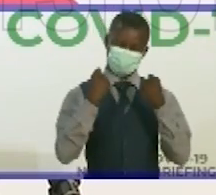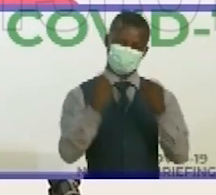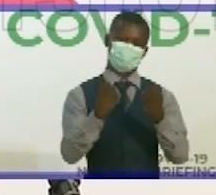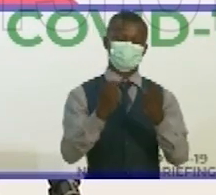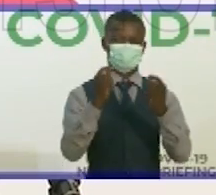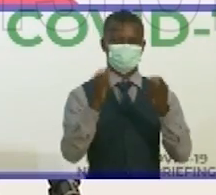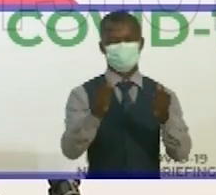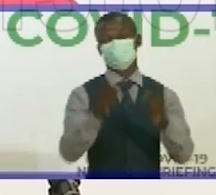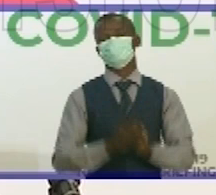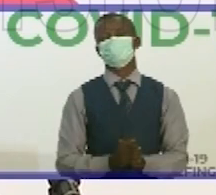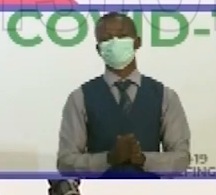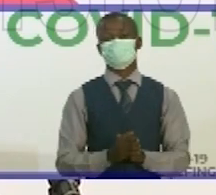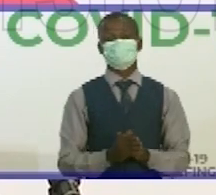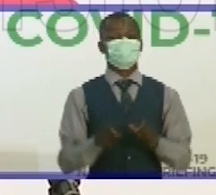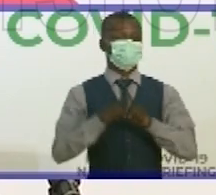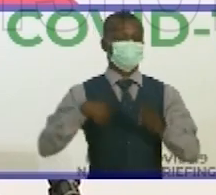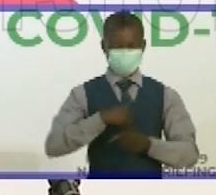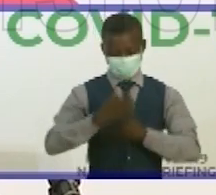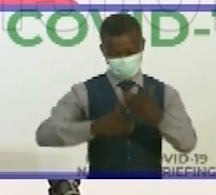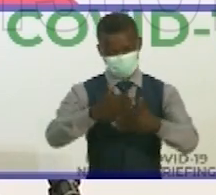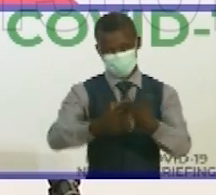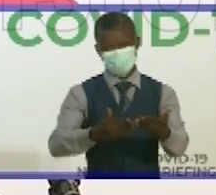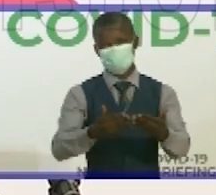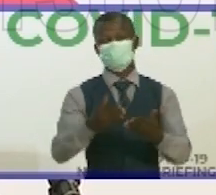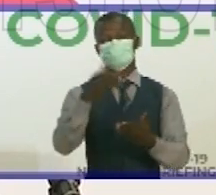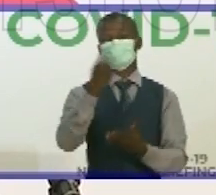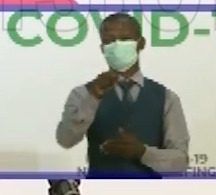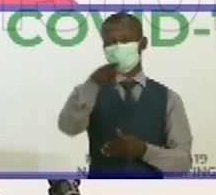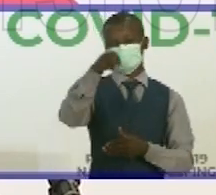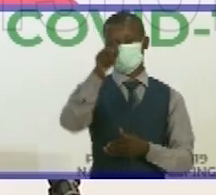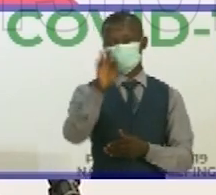As we progress, however, the Presidential